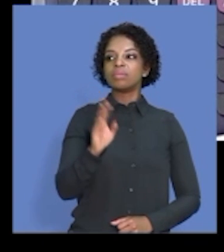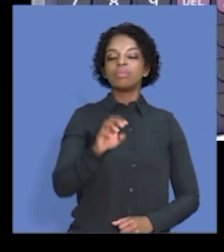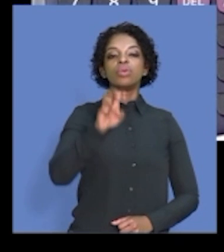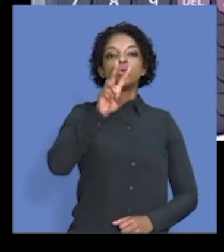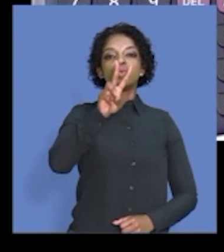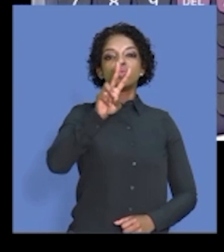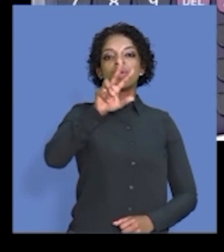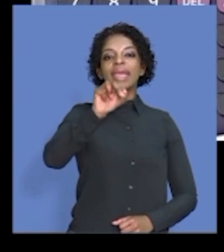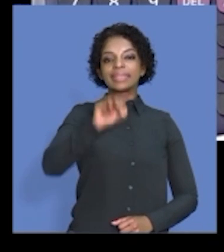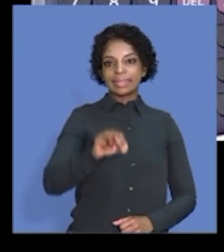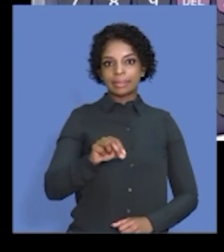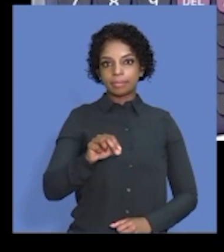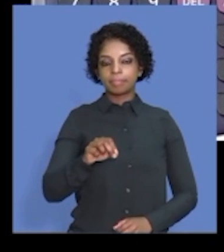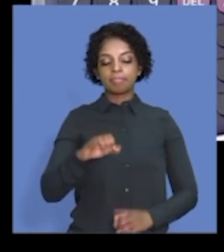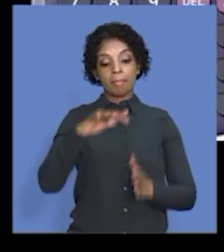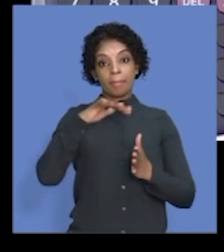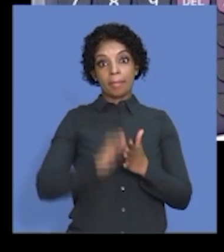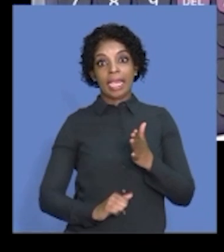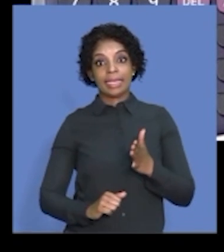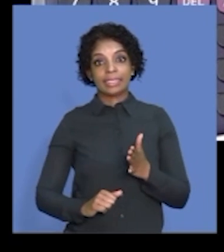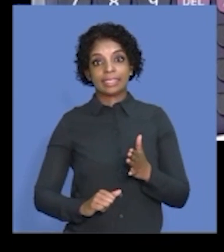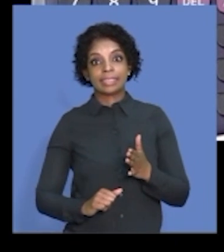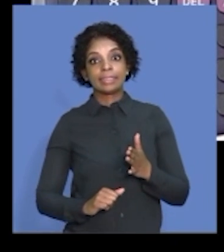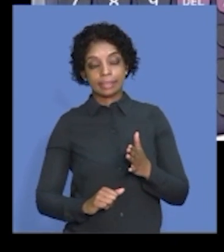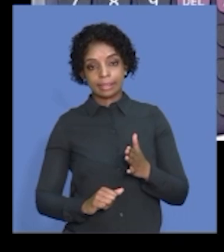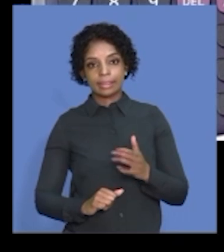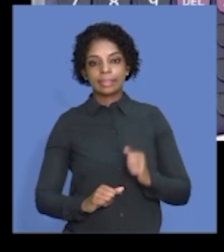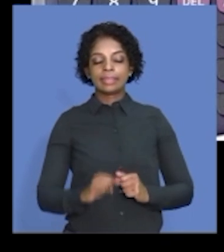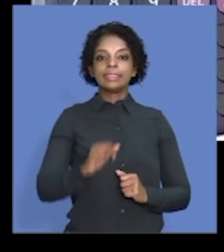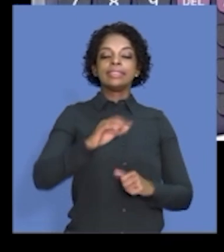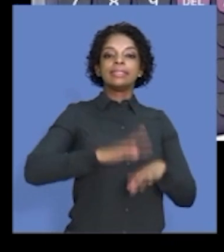minus the further bad debt that you've written off, which is